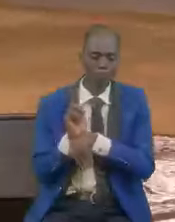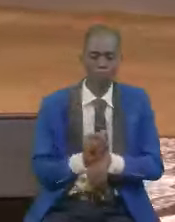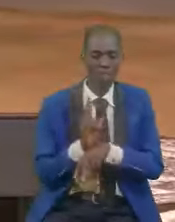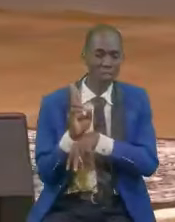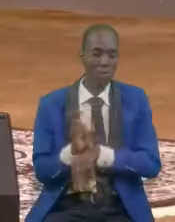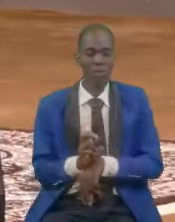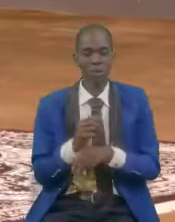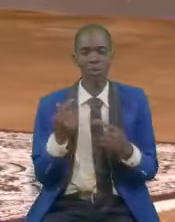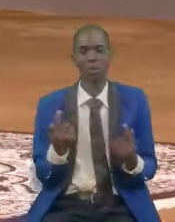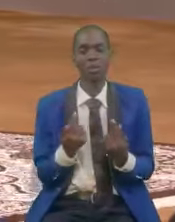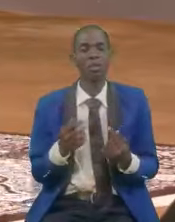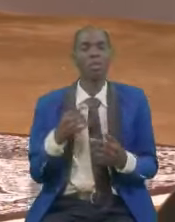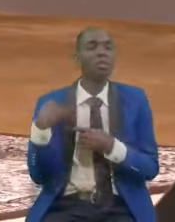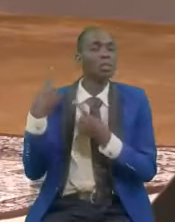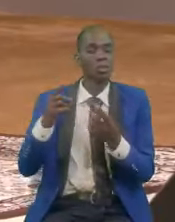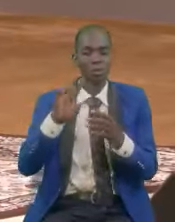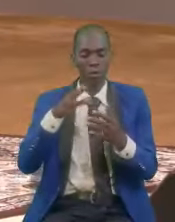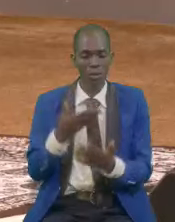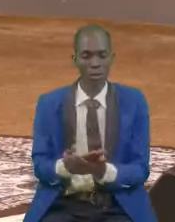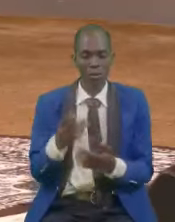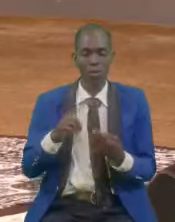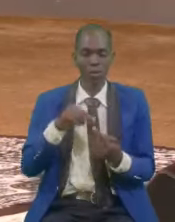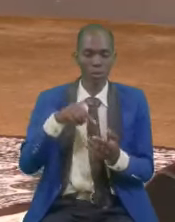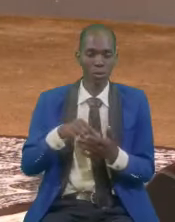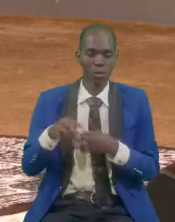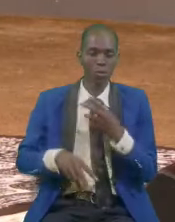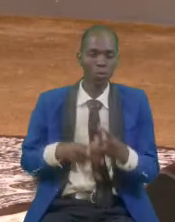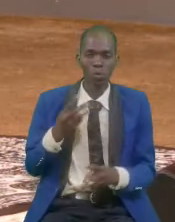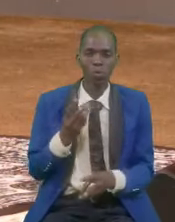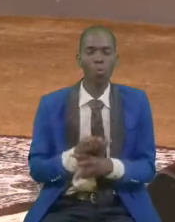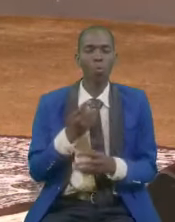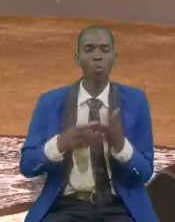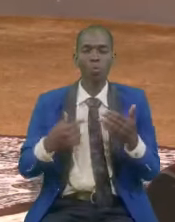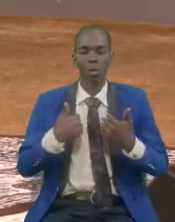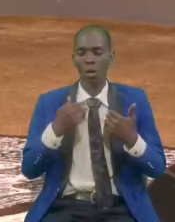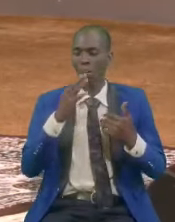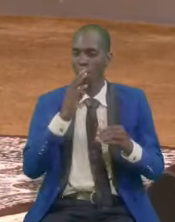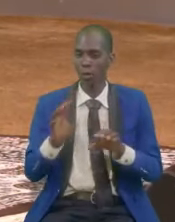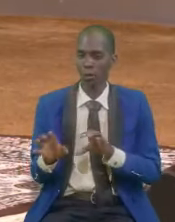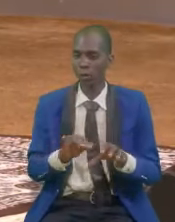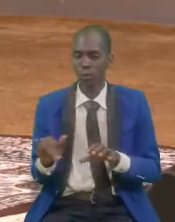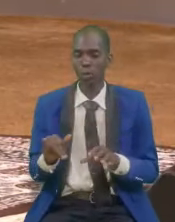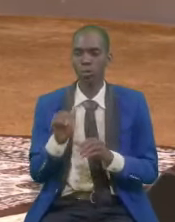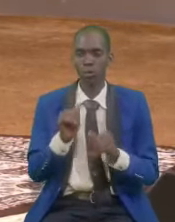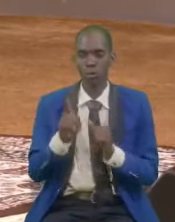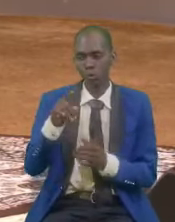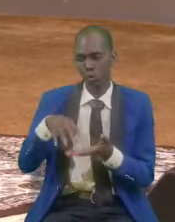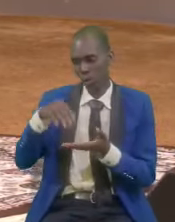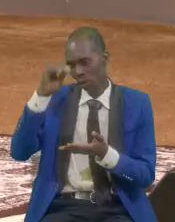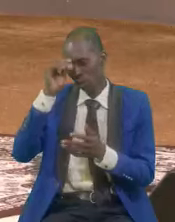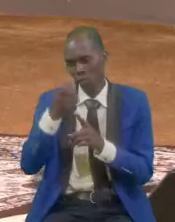came to this world. And that's what you picked up from other people. You learn from other people.